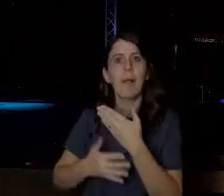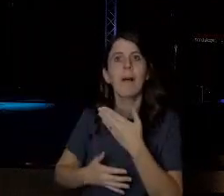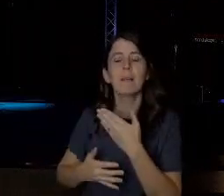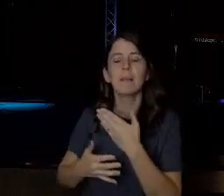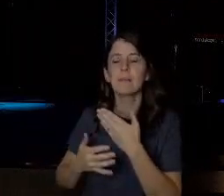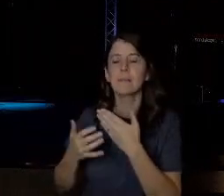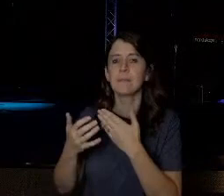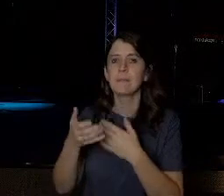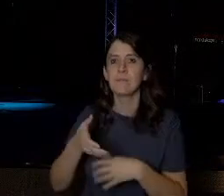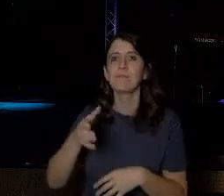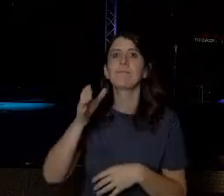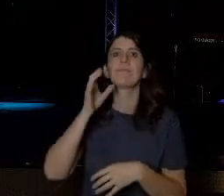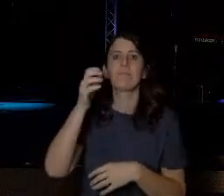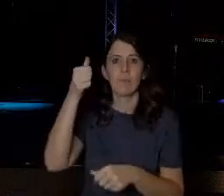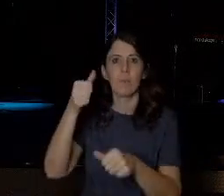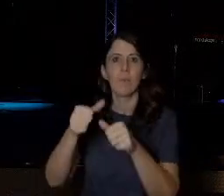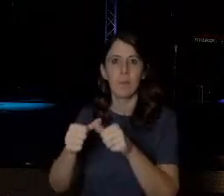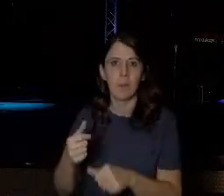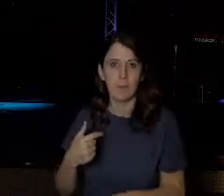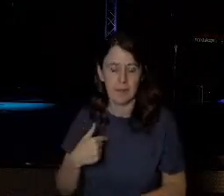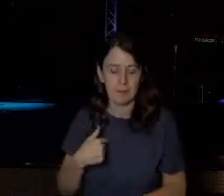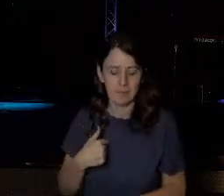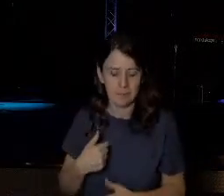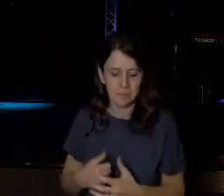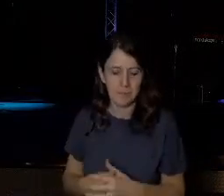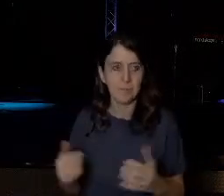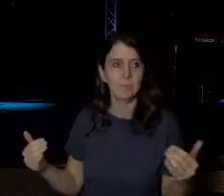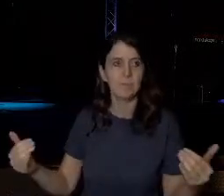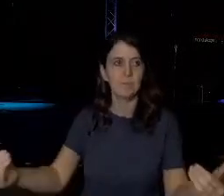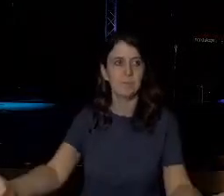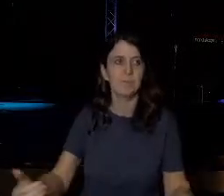it in remembrance of me." Take the cup.